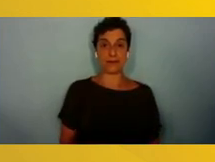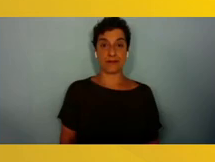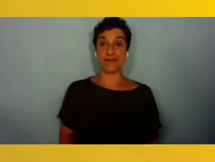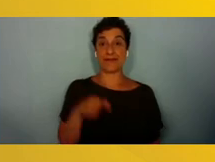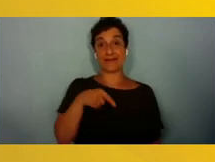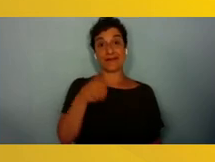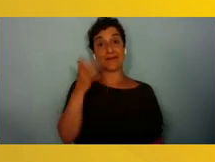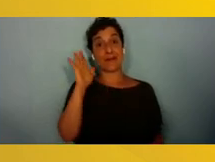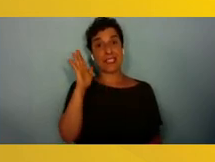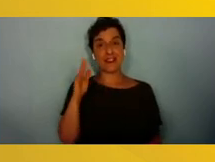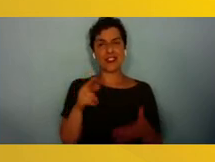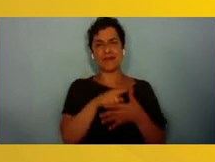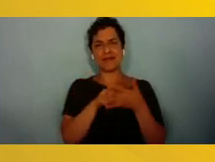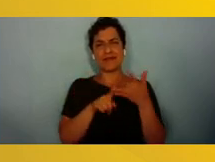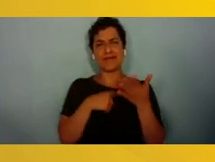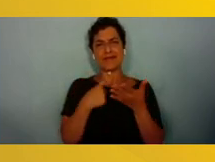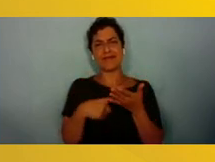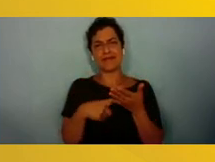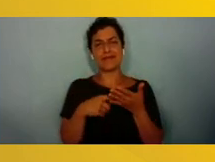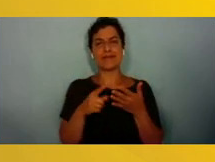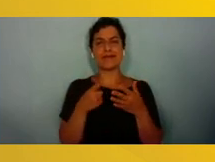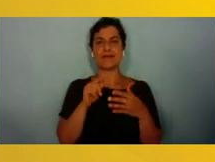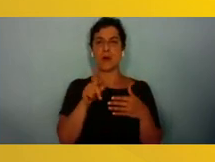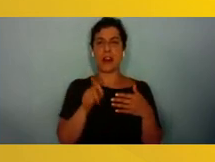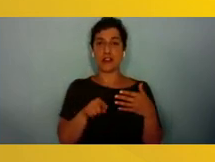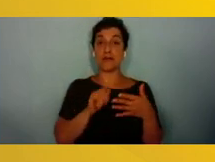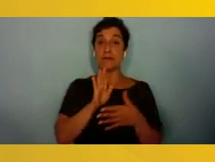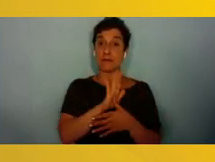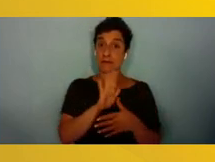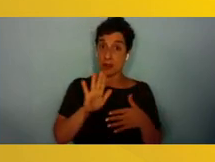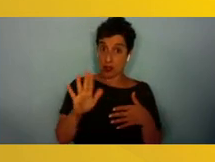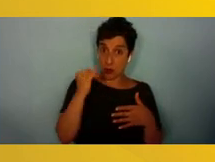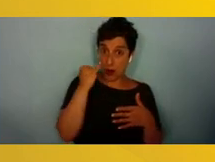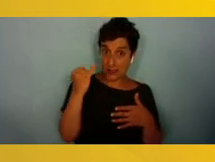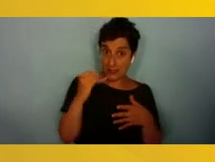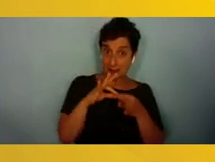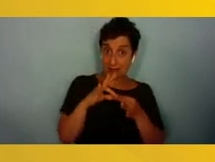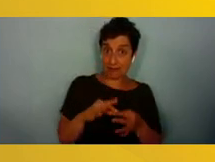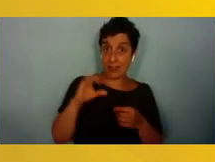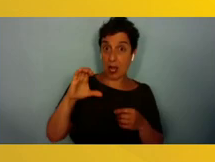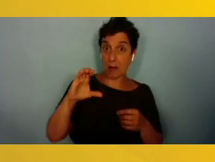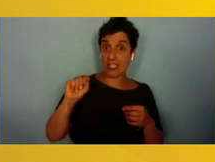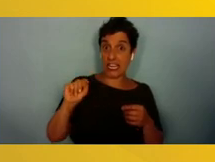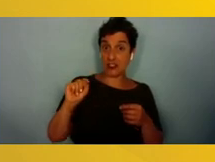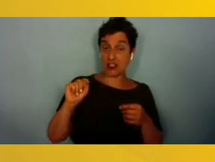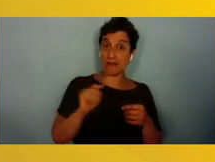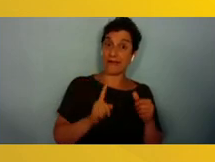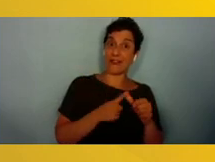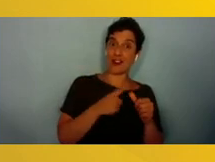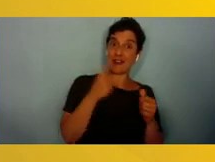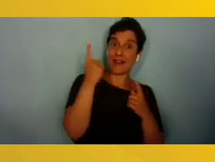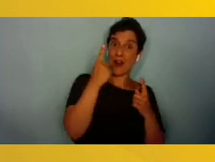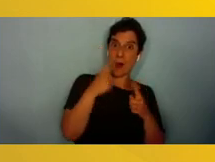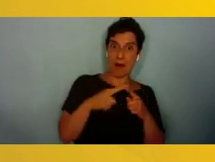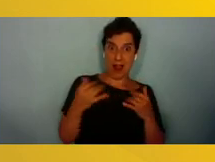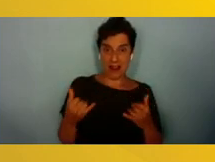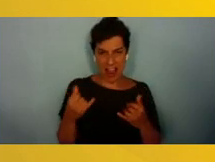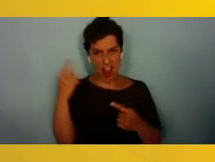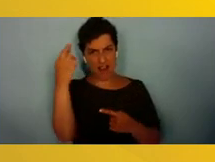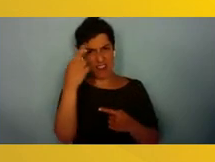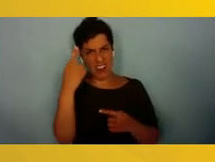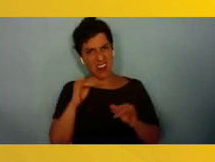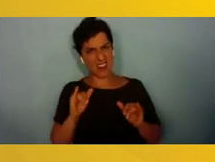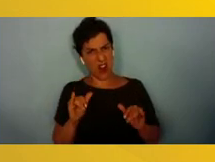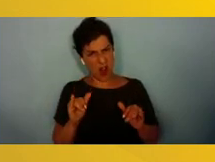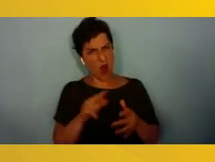presentation. How have your ideas about computational thinking changed? Maybe you now realize some ways that